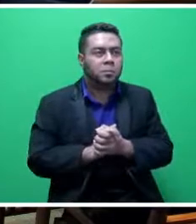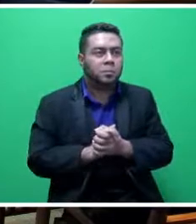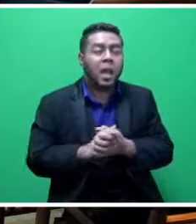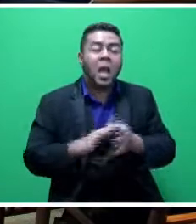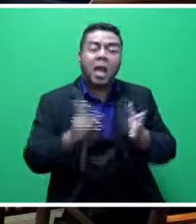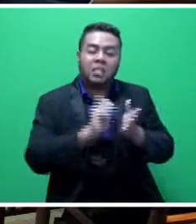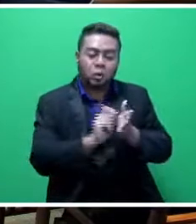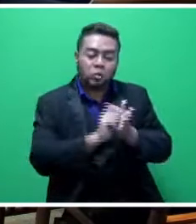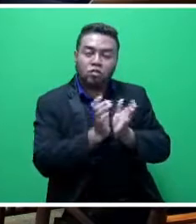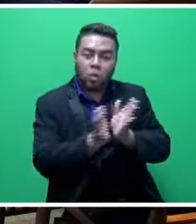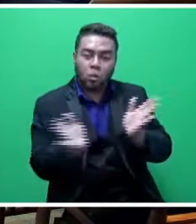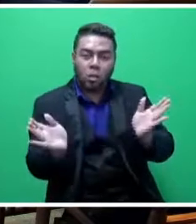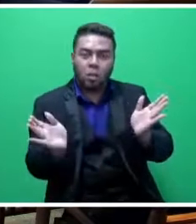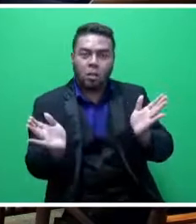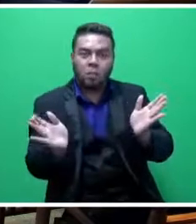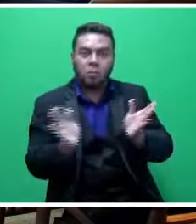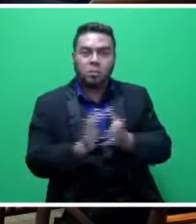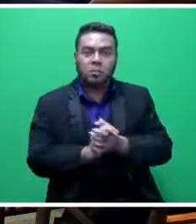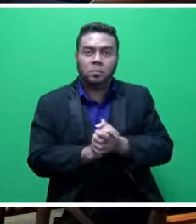Secretary General.